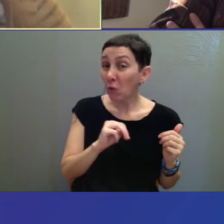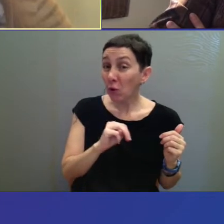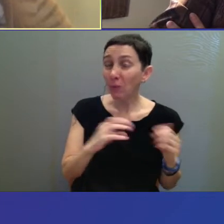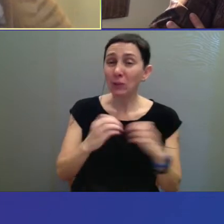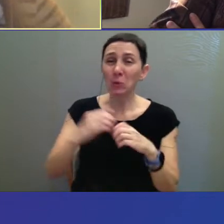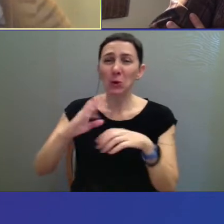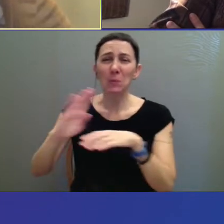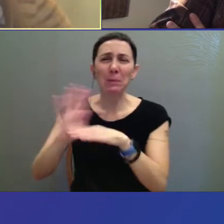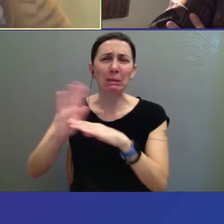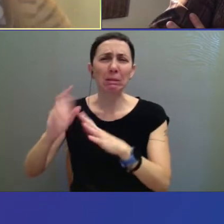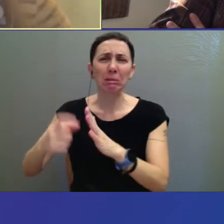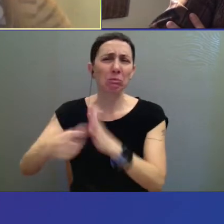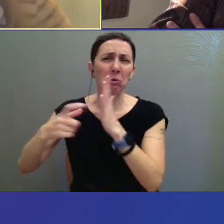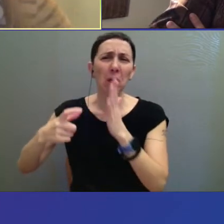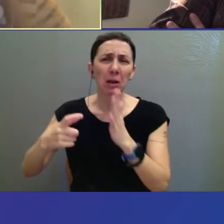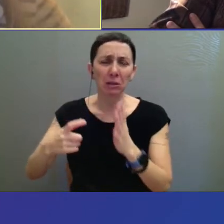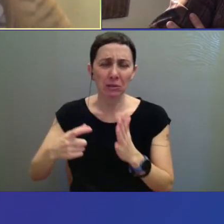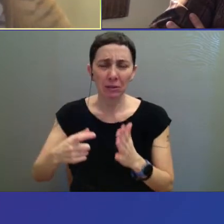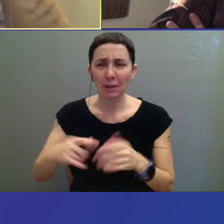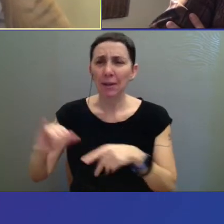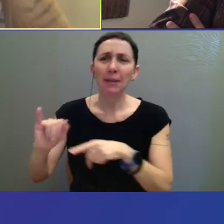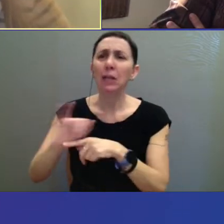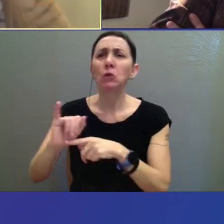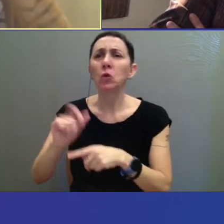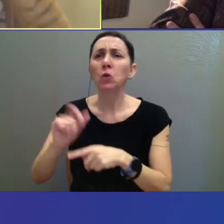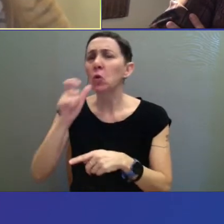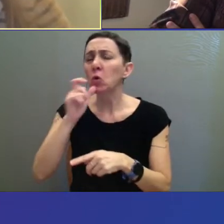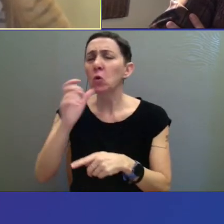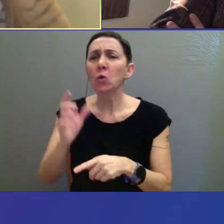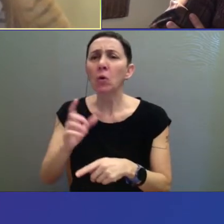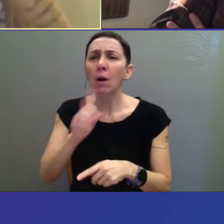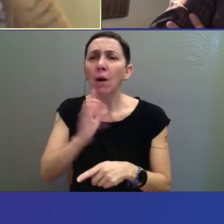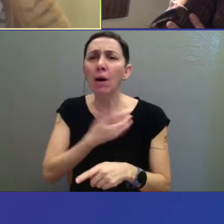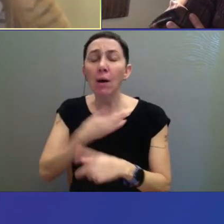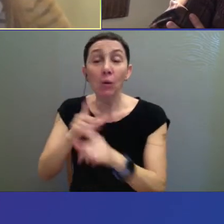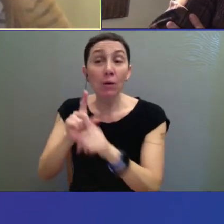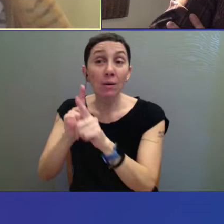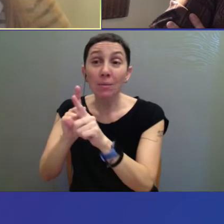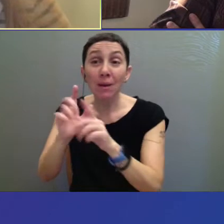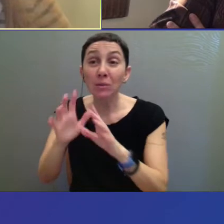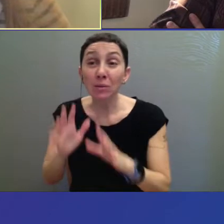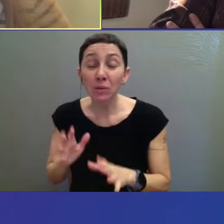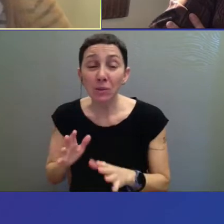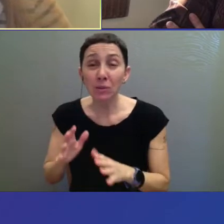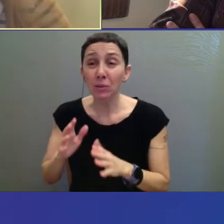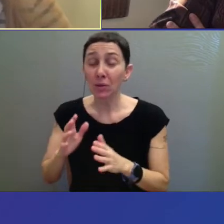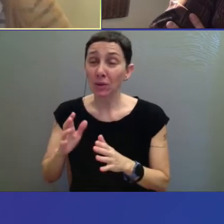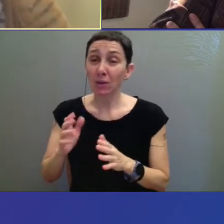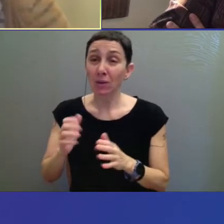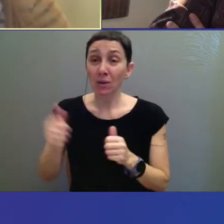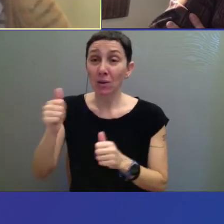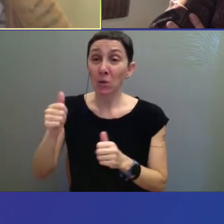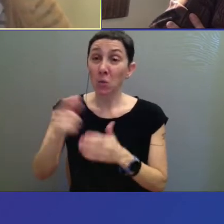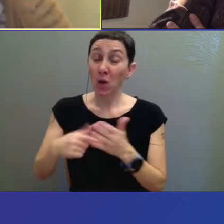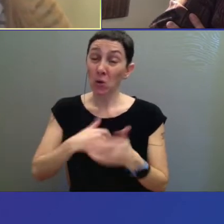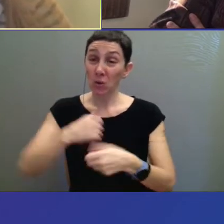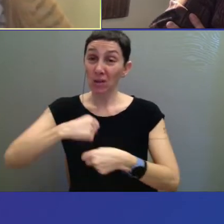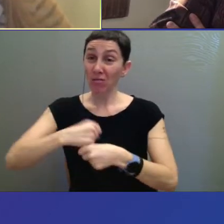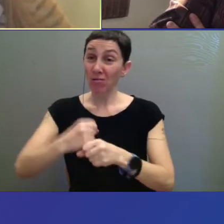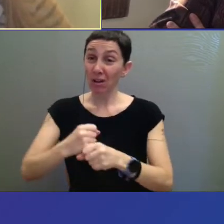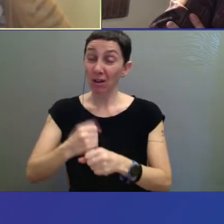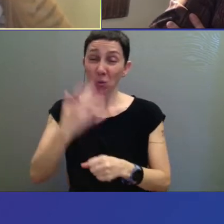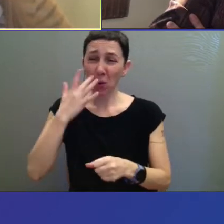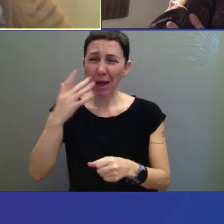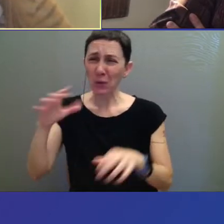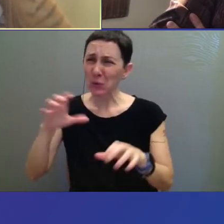the industry, we think about who are the mentors and what are we creating and why and